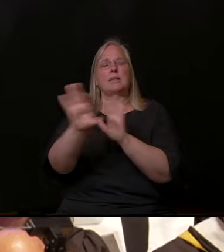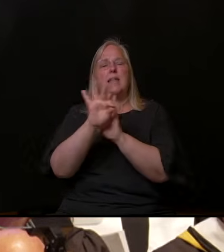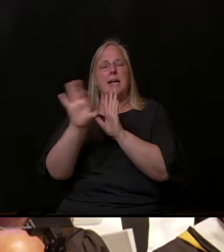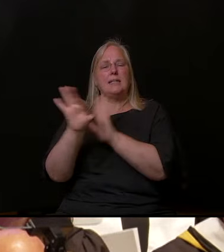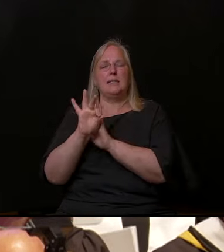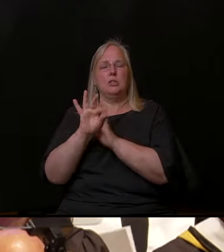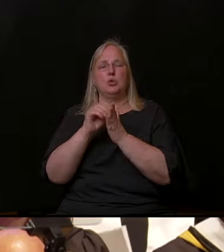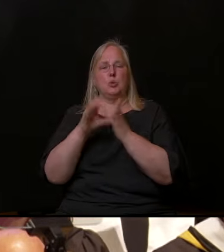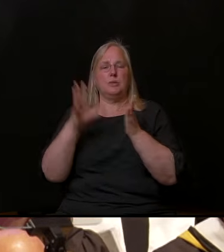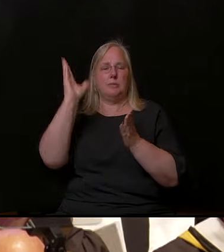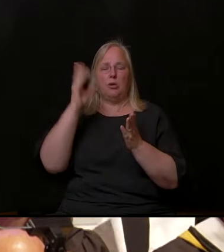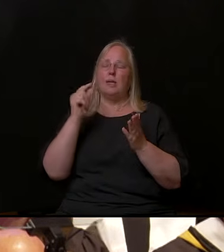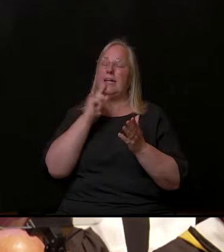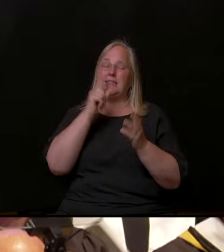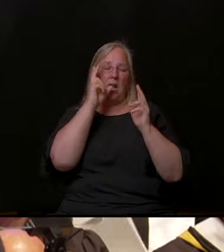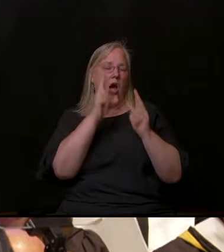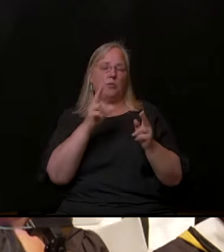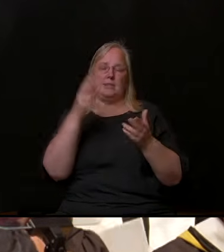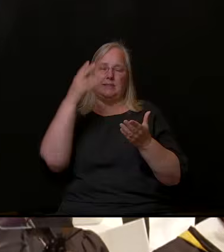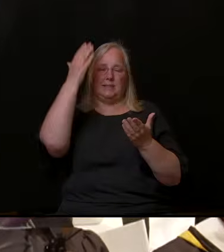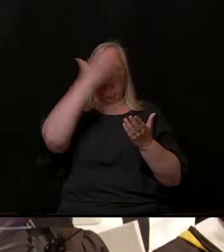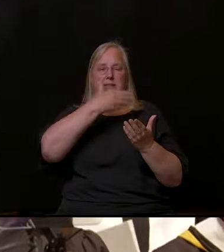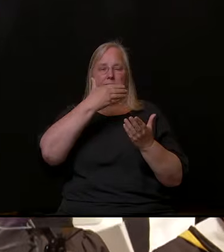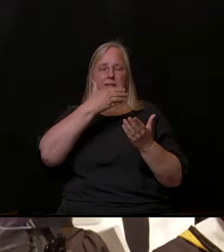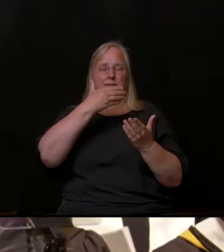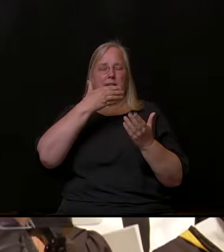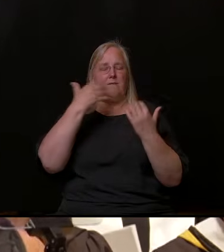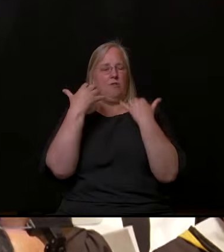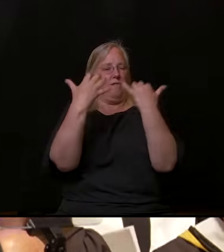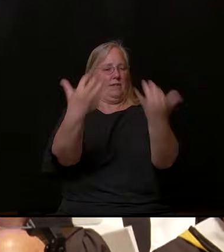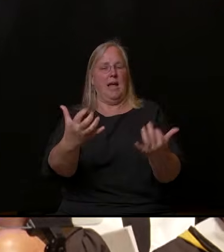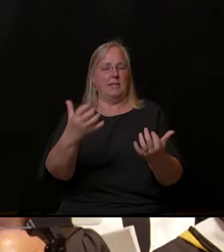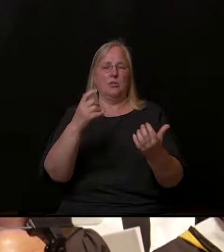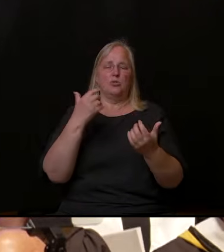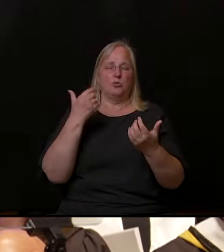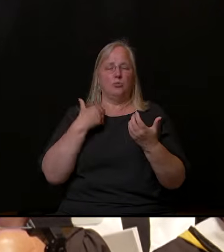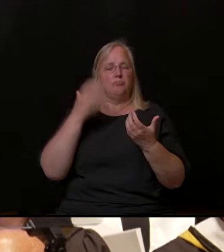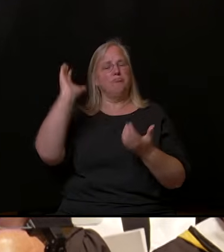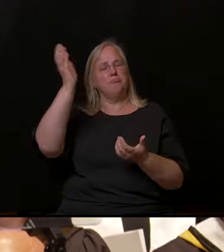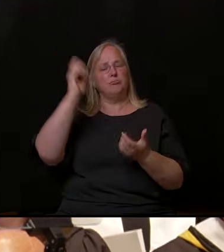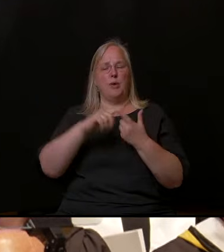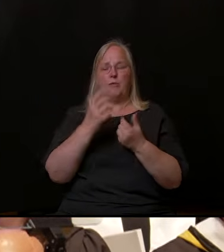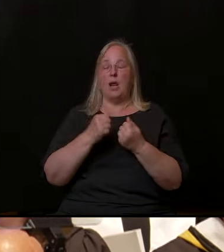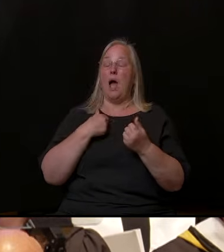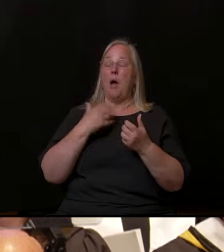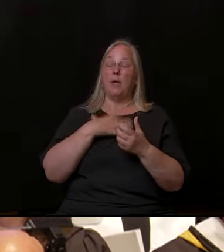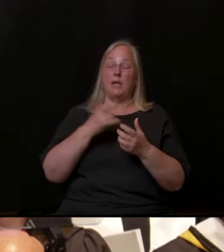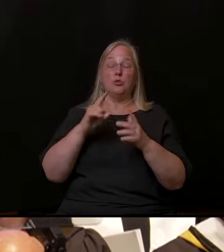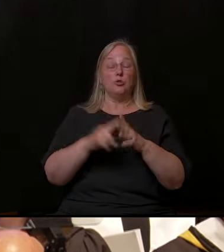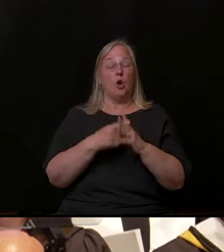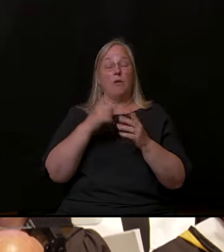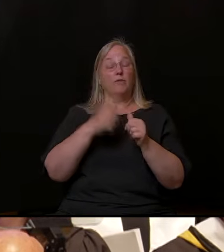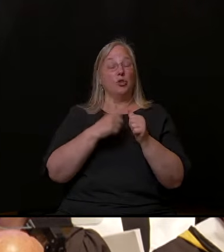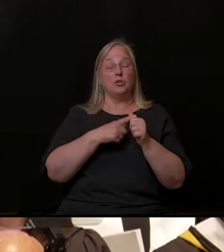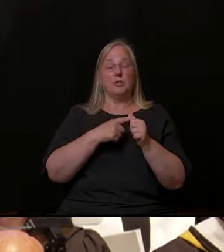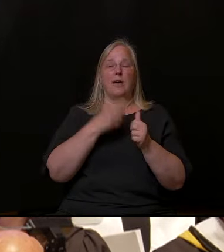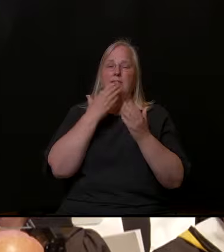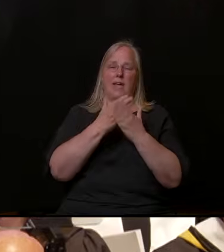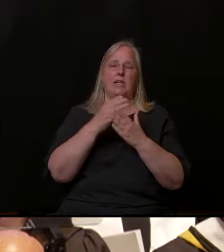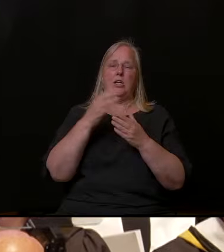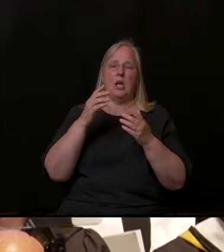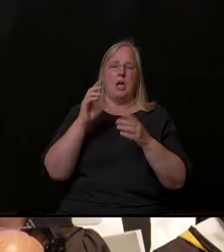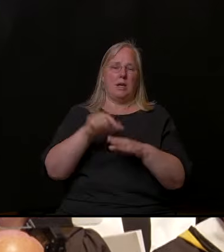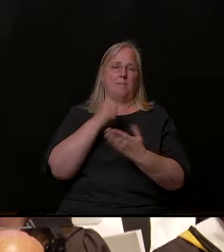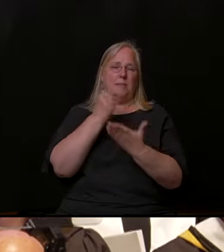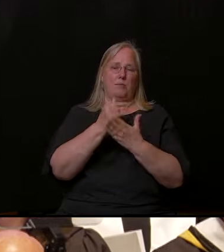be standing before this class and to have the chance to speak to everyone. I'd like to start off by thanking the commencement